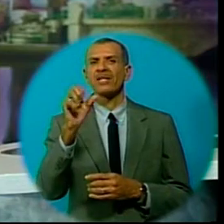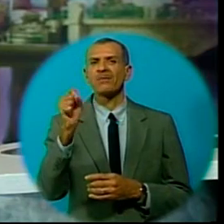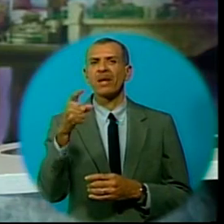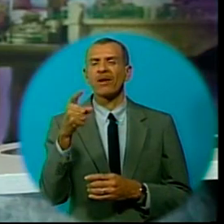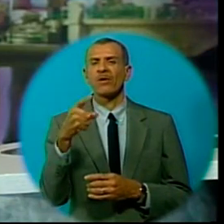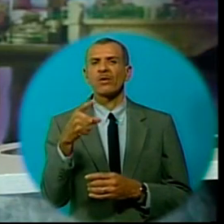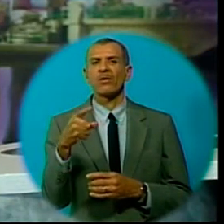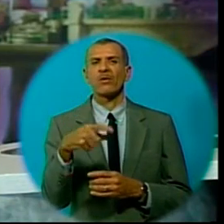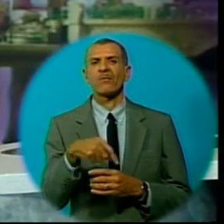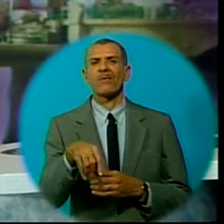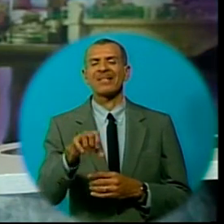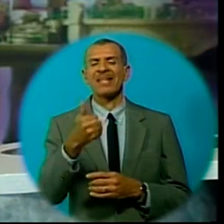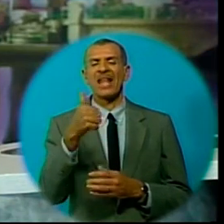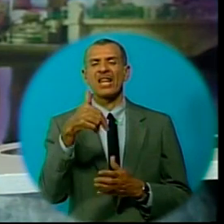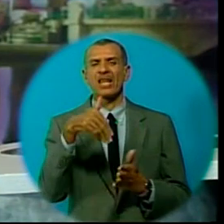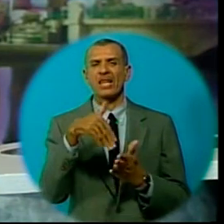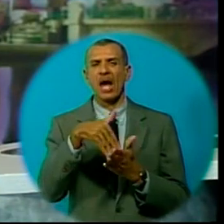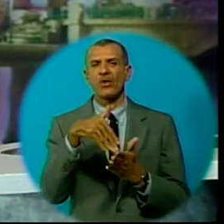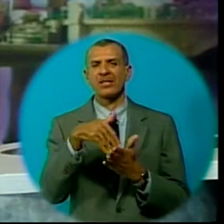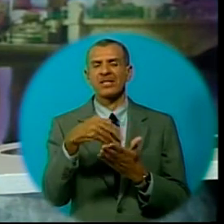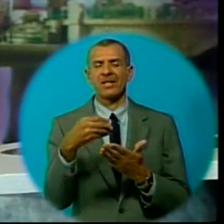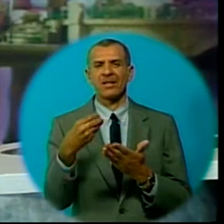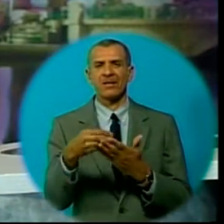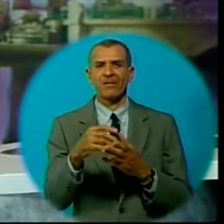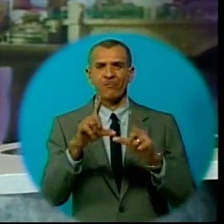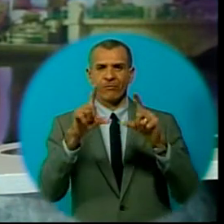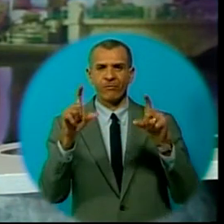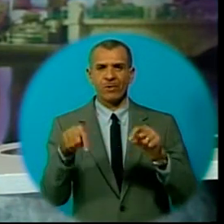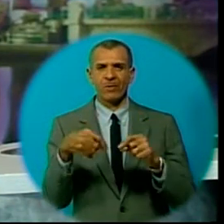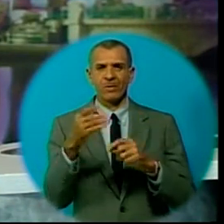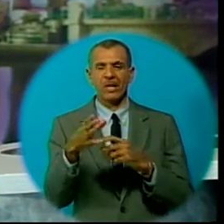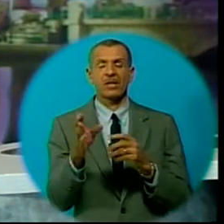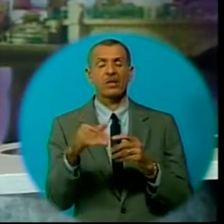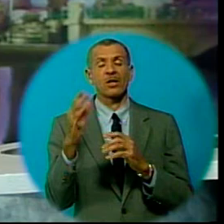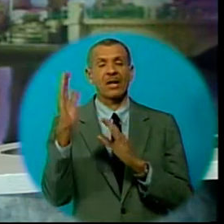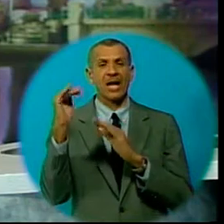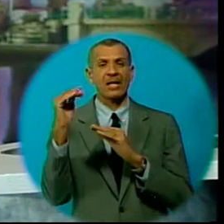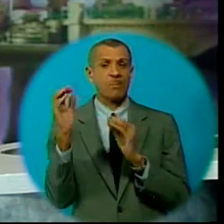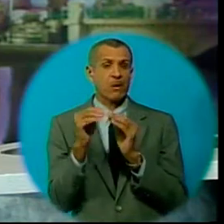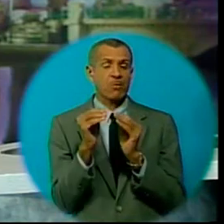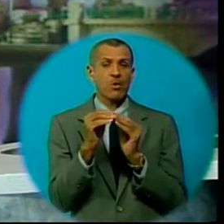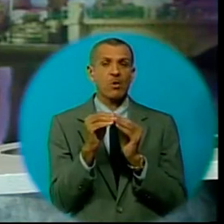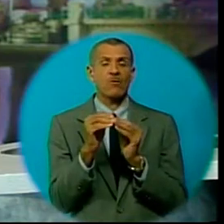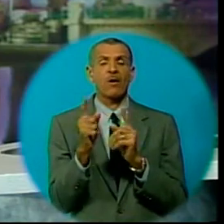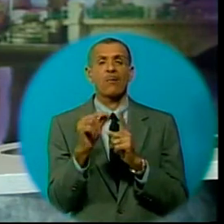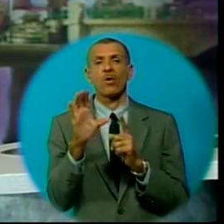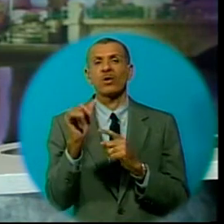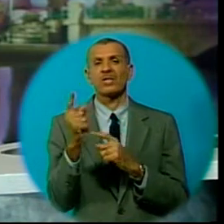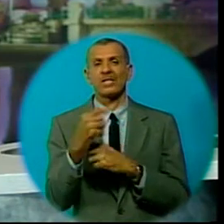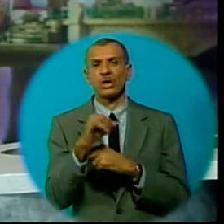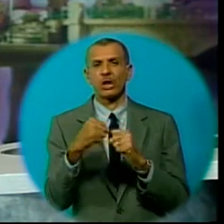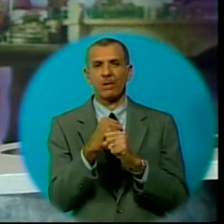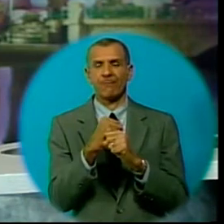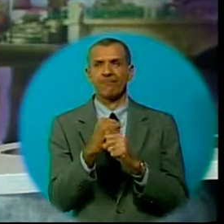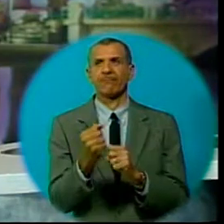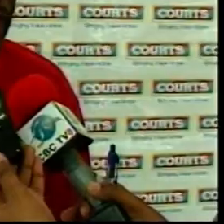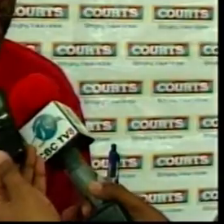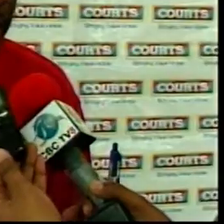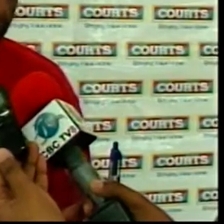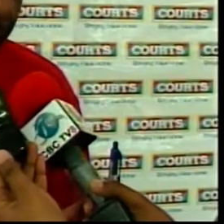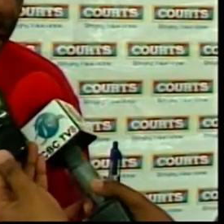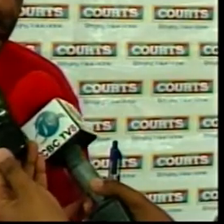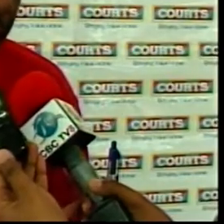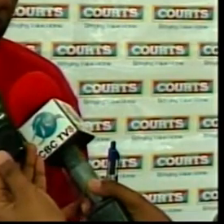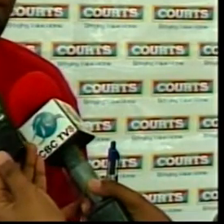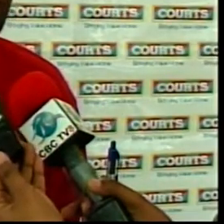over 10,000 entries. He says customers can expect more great promotions from courts this year. This year is our